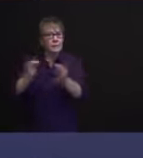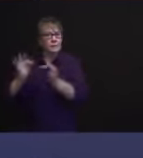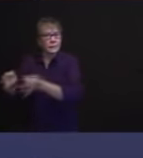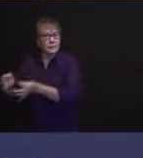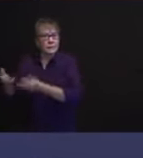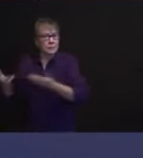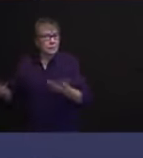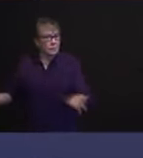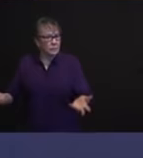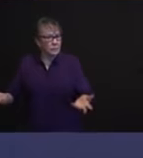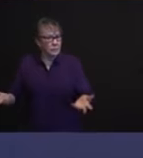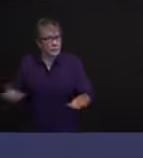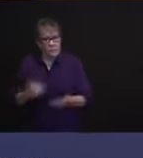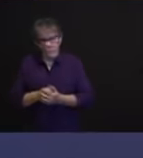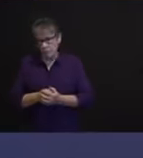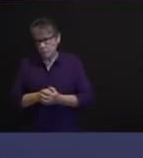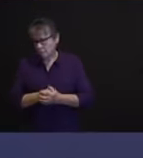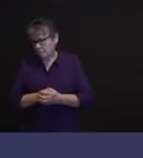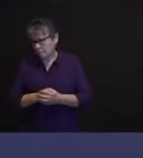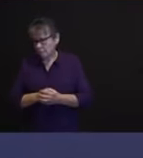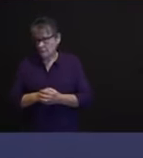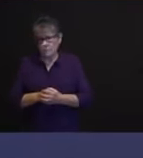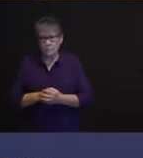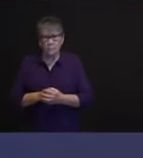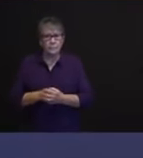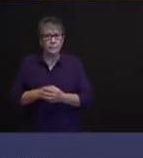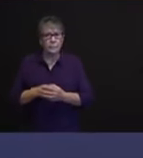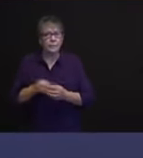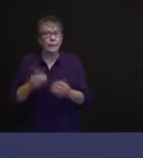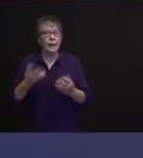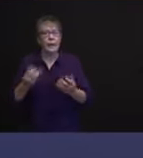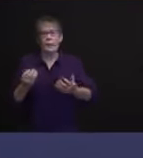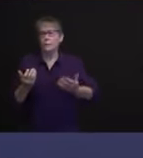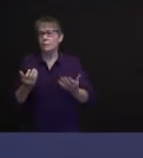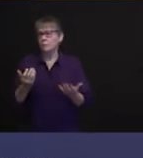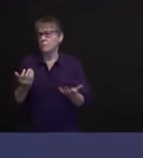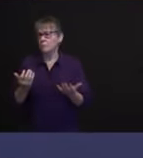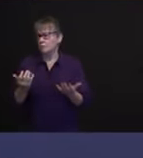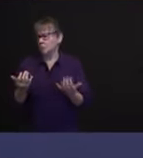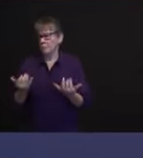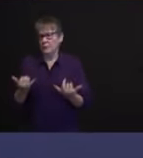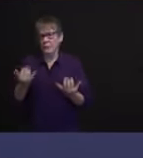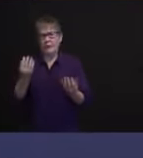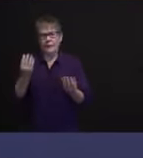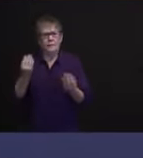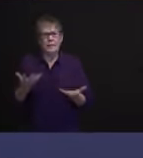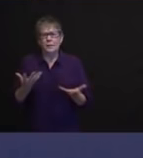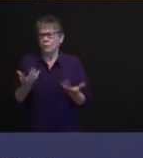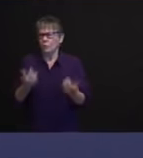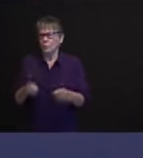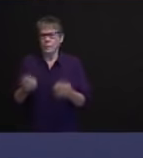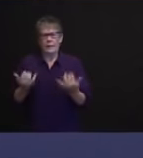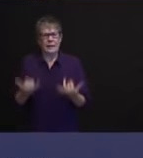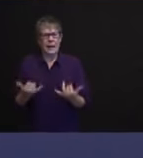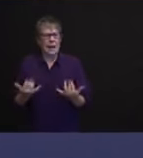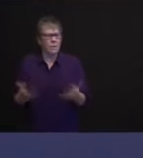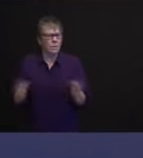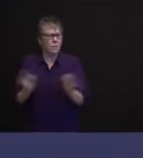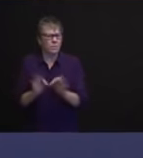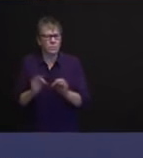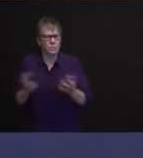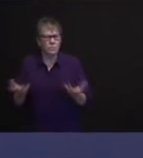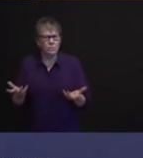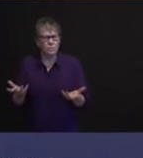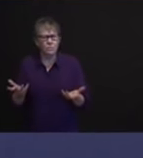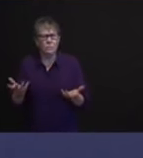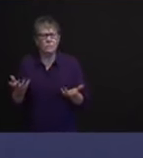important information about the current state of the pandemic? If so, what are you learning about their behaviors that may have contributed to their becoming infected? Is there anything that